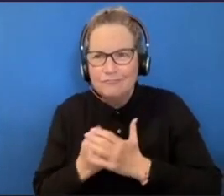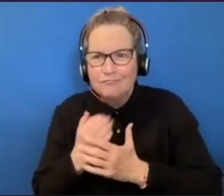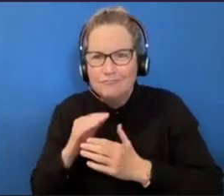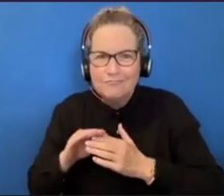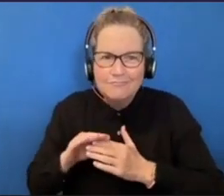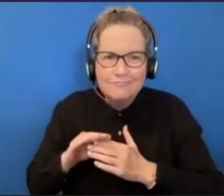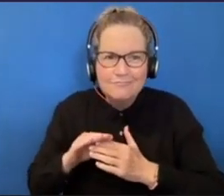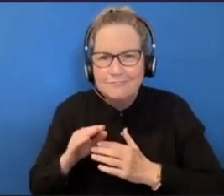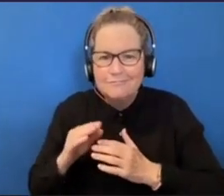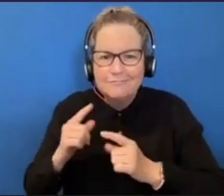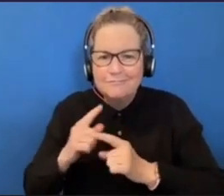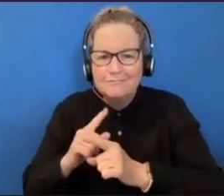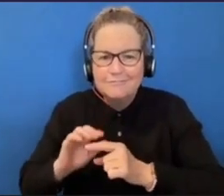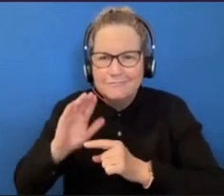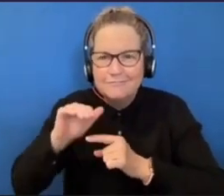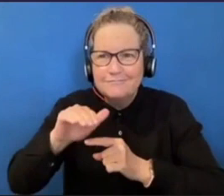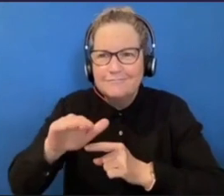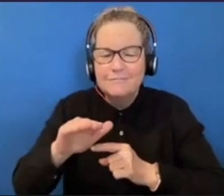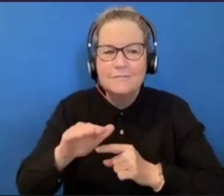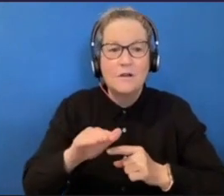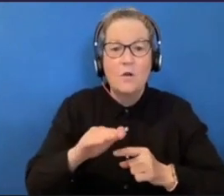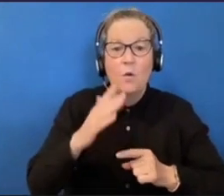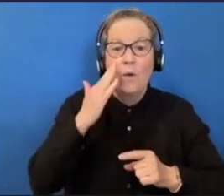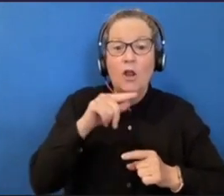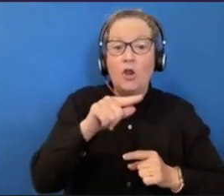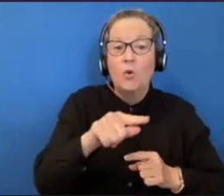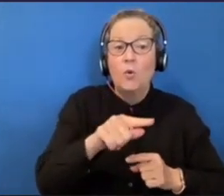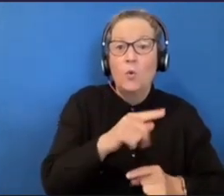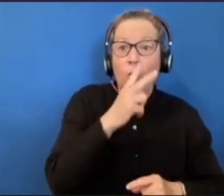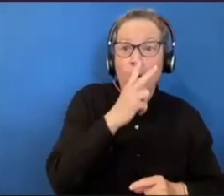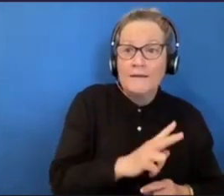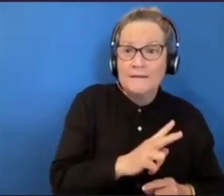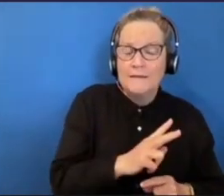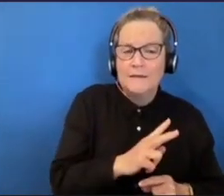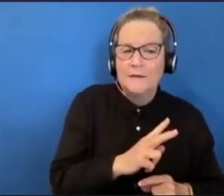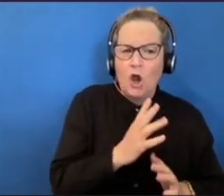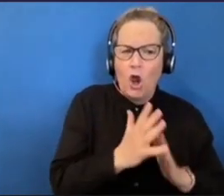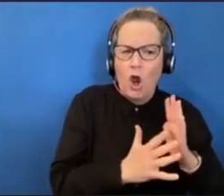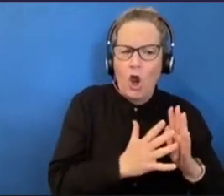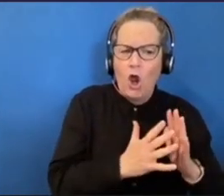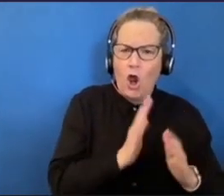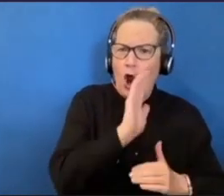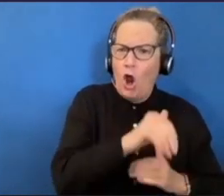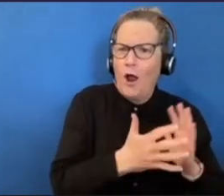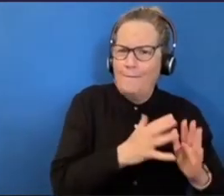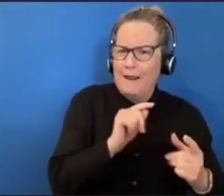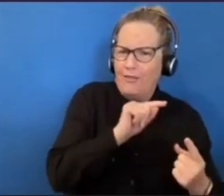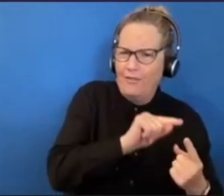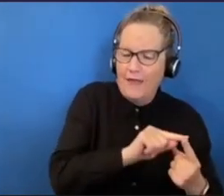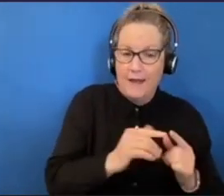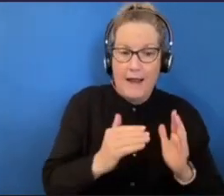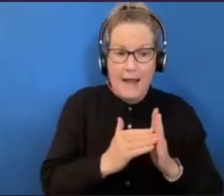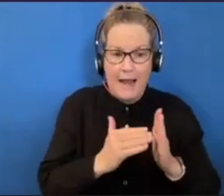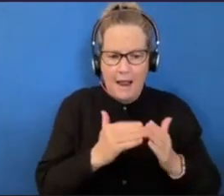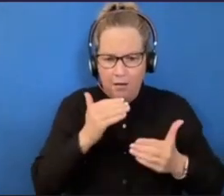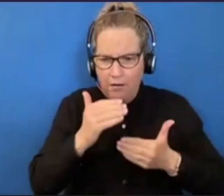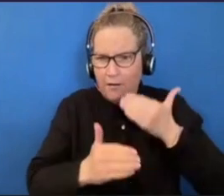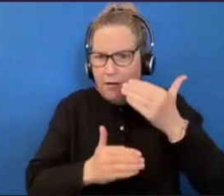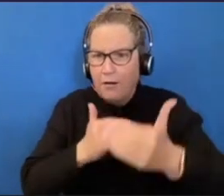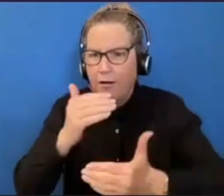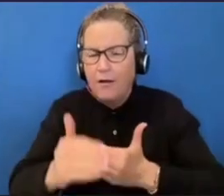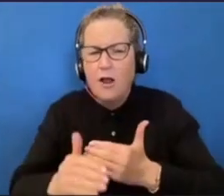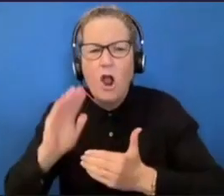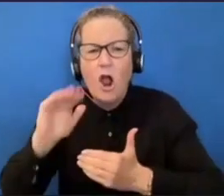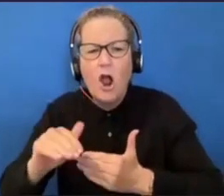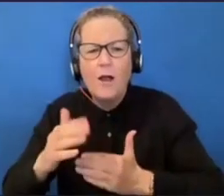is probably different from when you were 20. And so your sense of home, some of aspects will be a